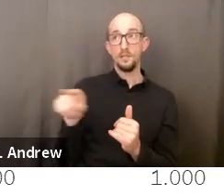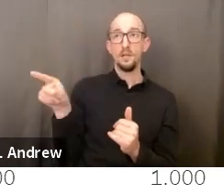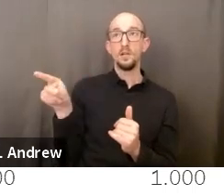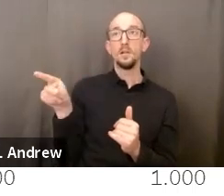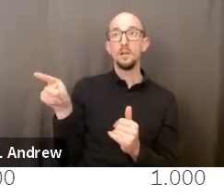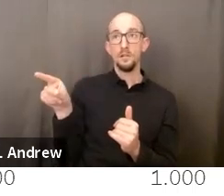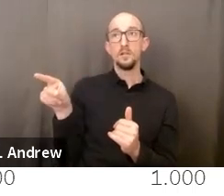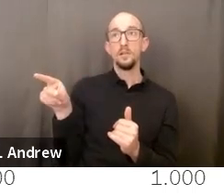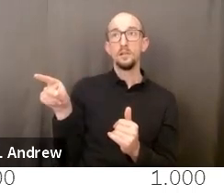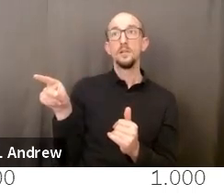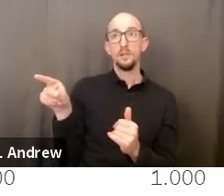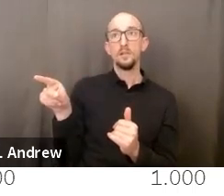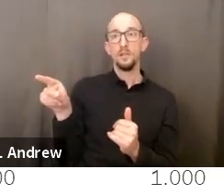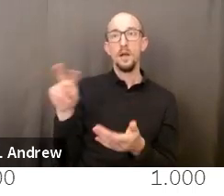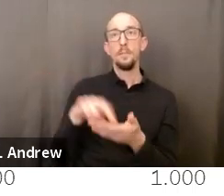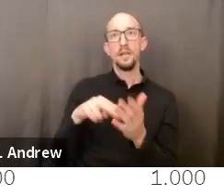higher the percentile,